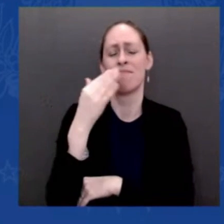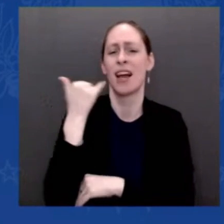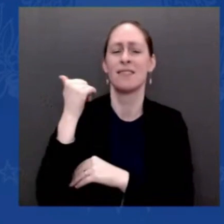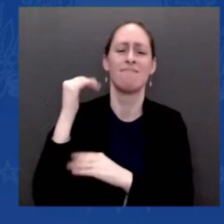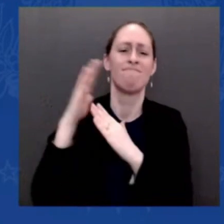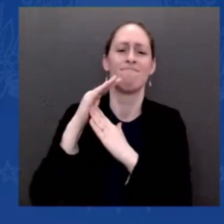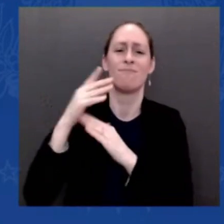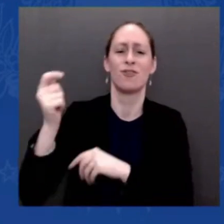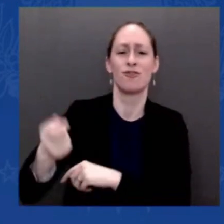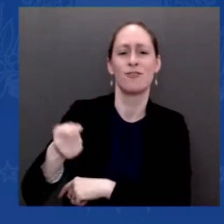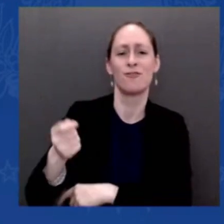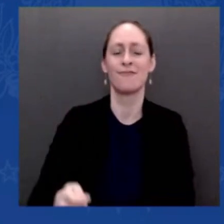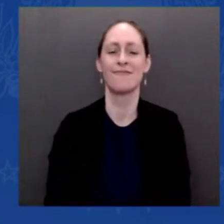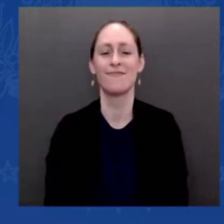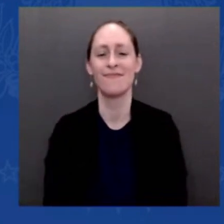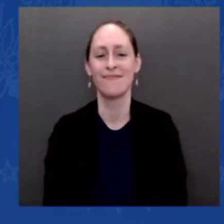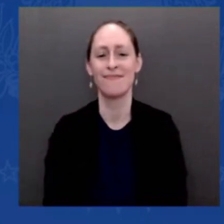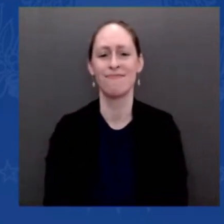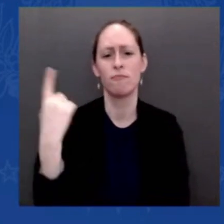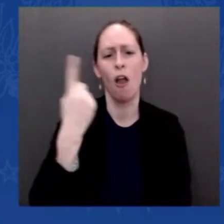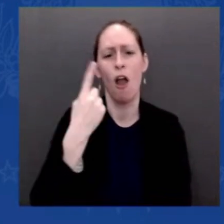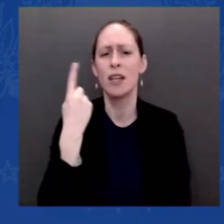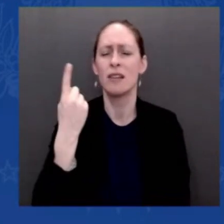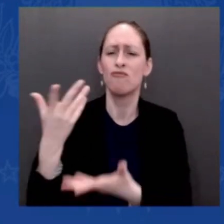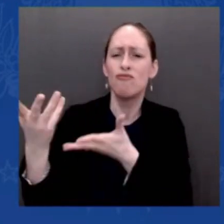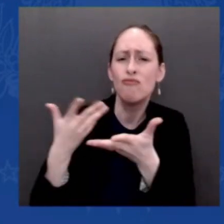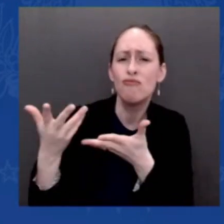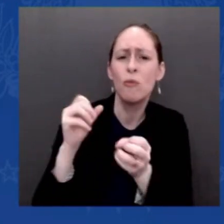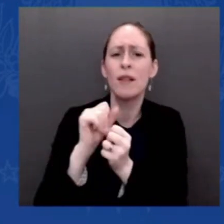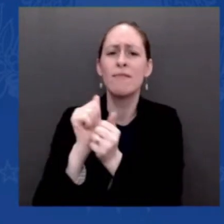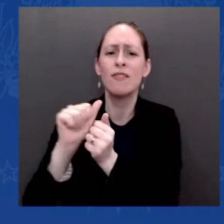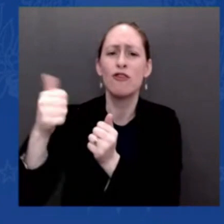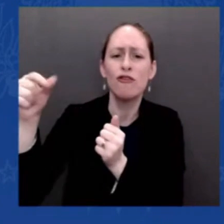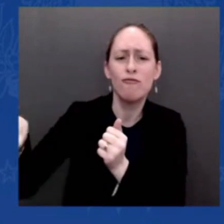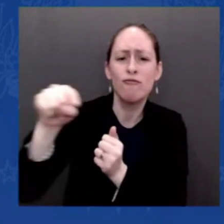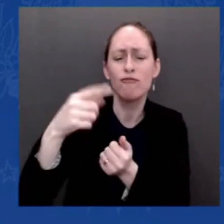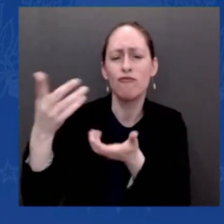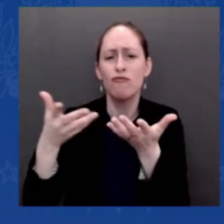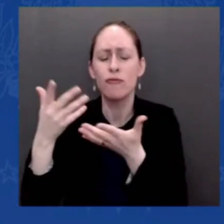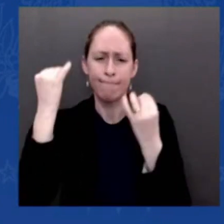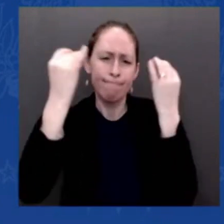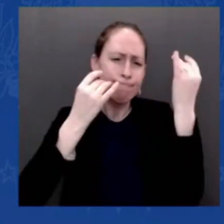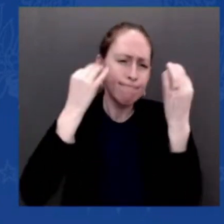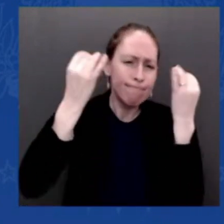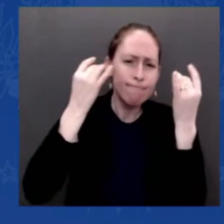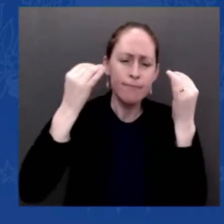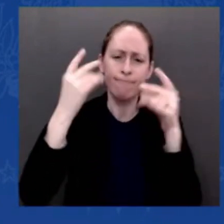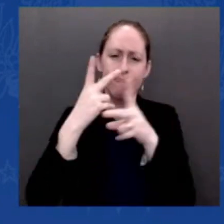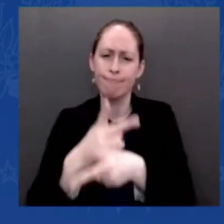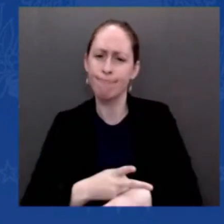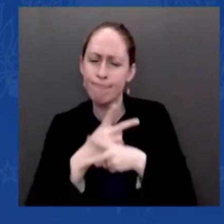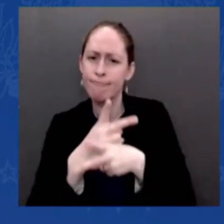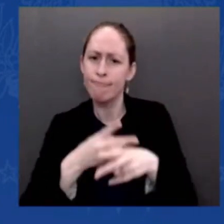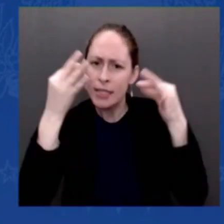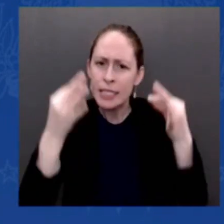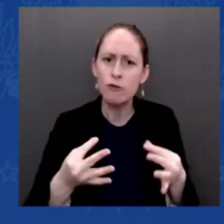written landmark opinions on topics ranging from reproductive rights to health care, to voting rights, to patent law, to laws protecting our environment, and the laws